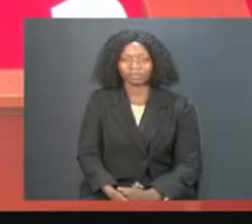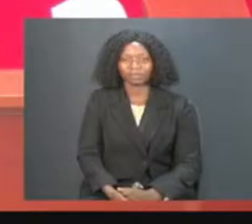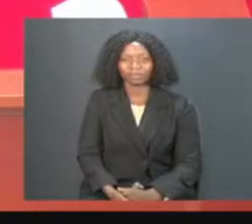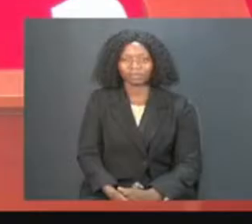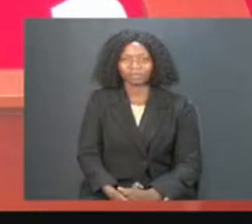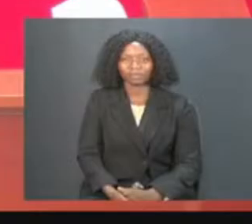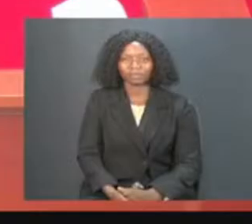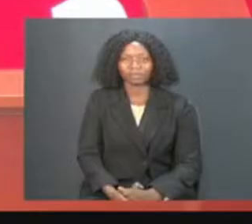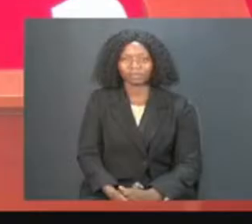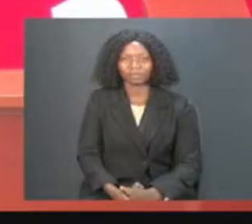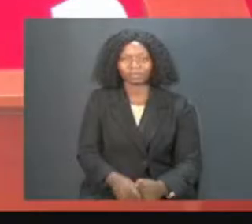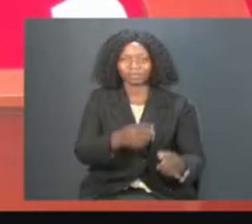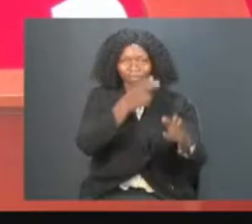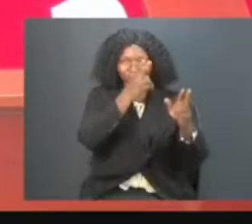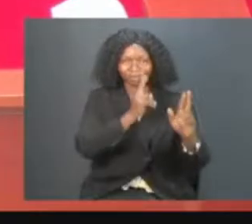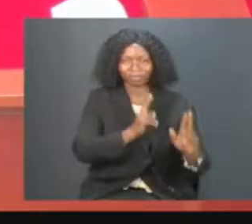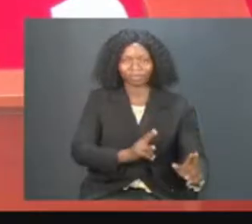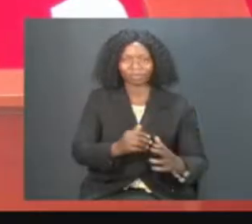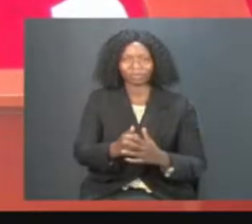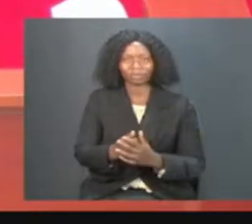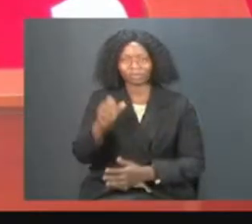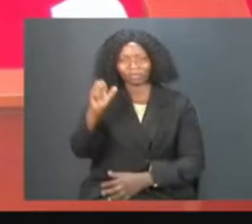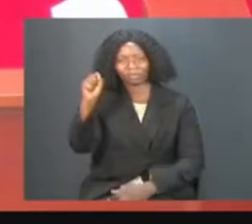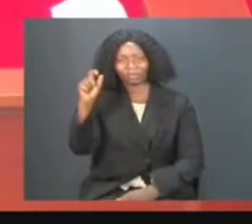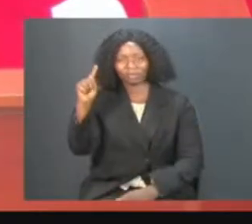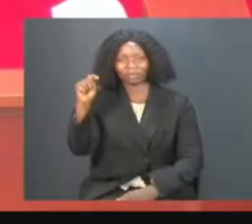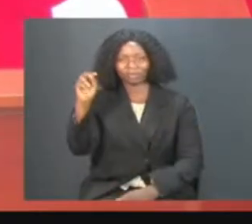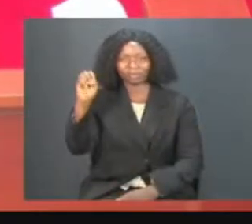Yes, Honorable Stephen Omo.